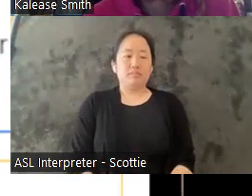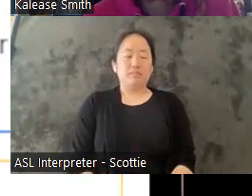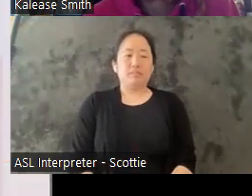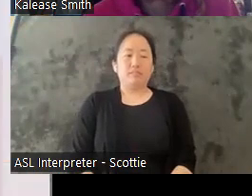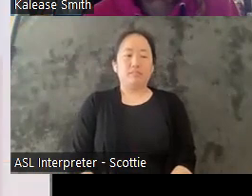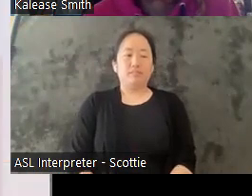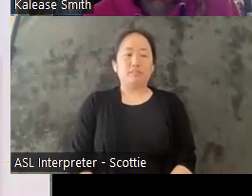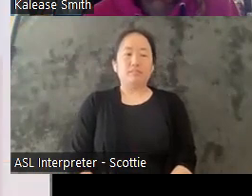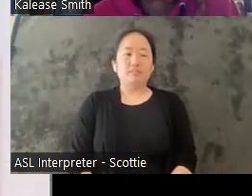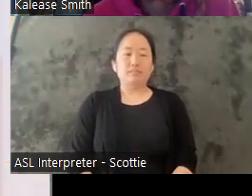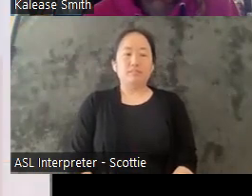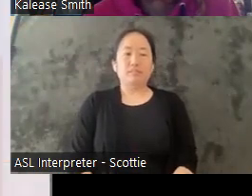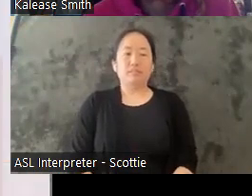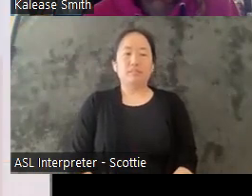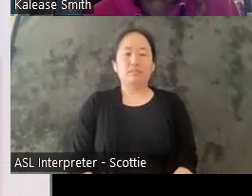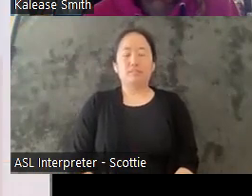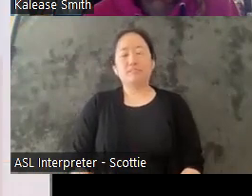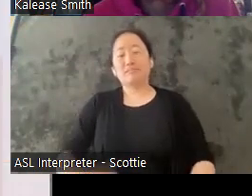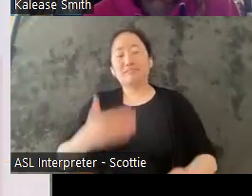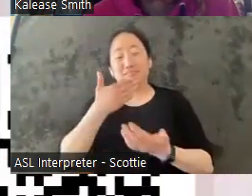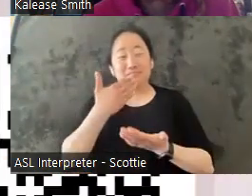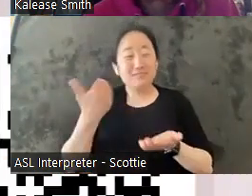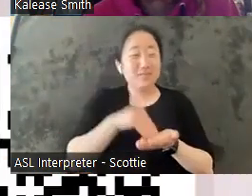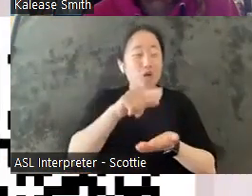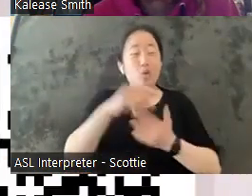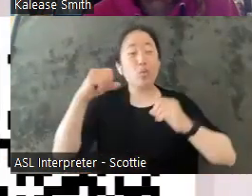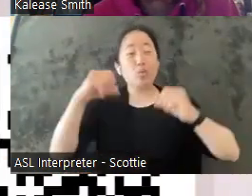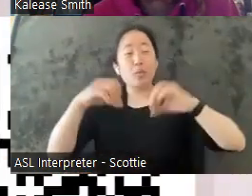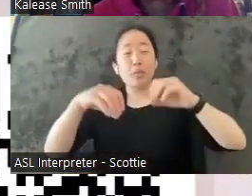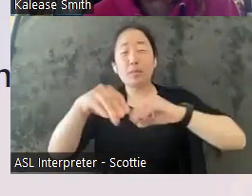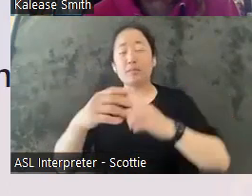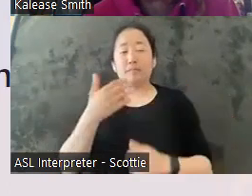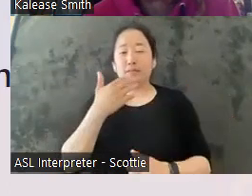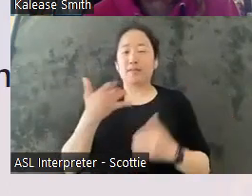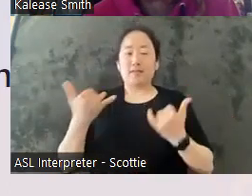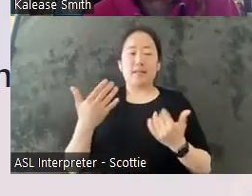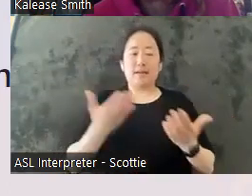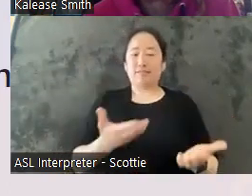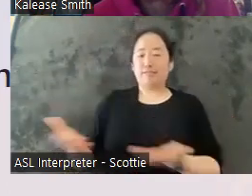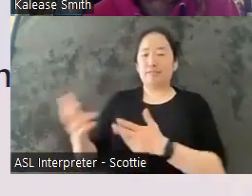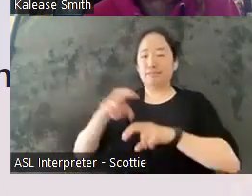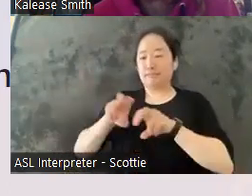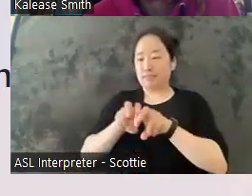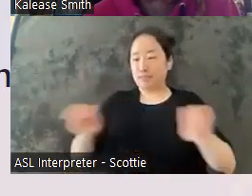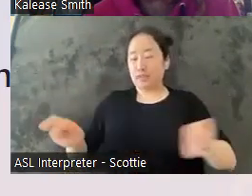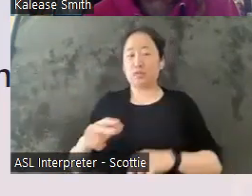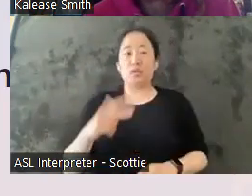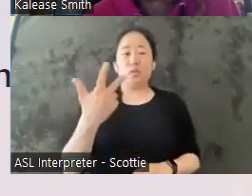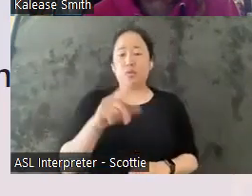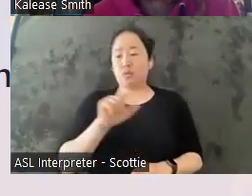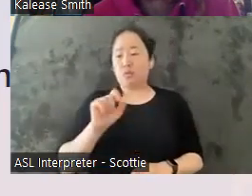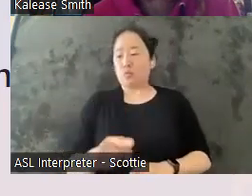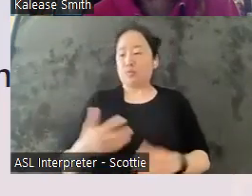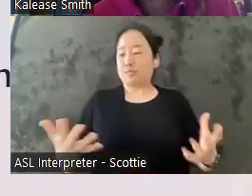So thank you again, everyone, for your contributions. And I'm going to turn over to our panelists. So the 3 questions here for our